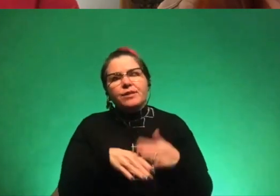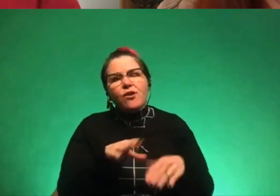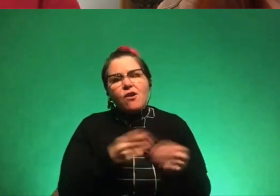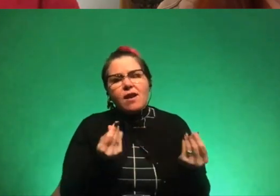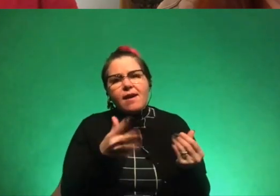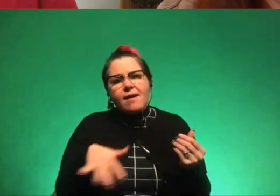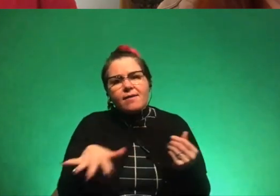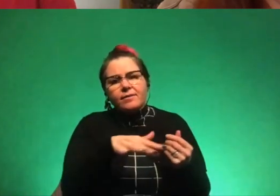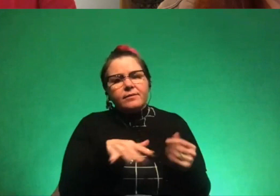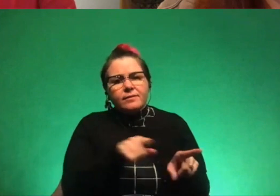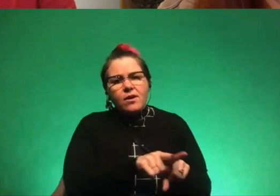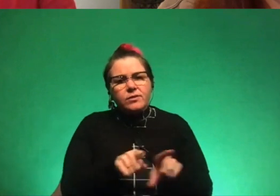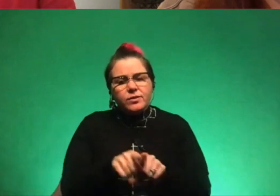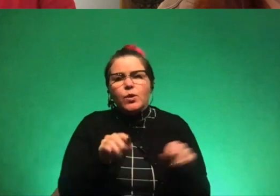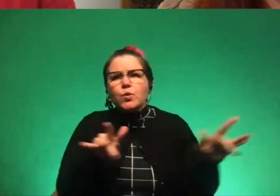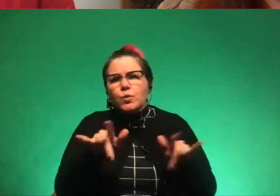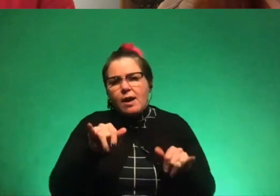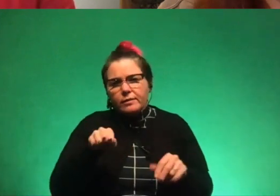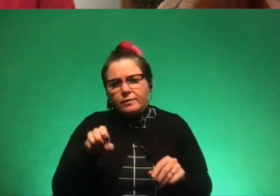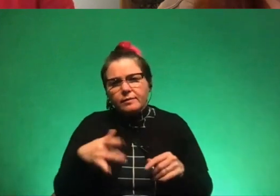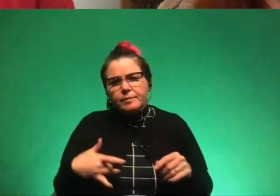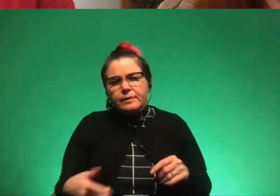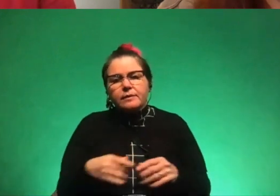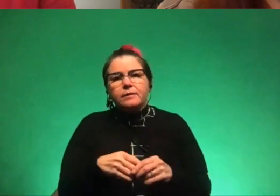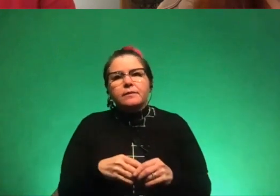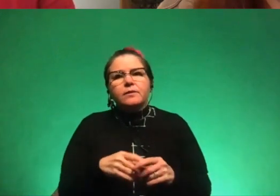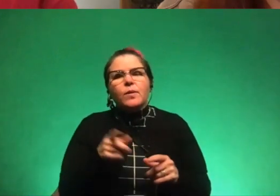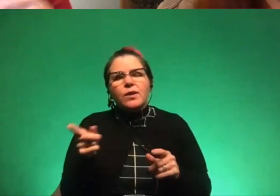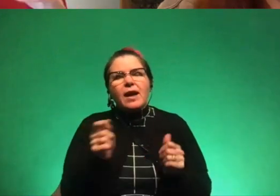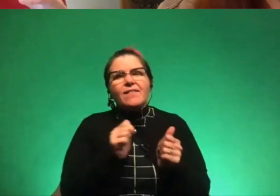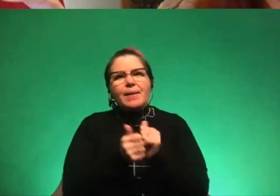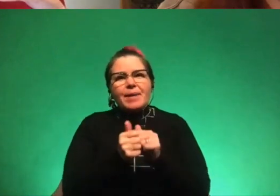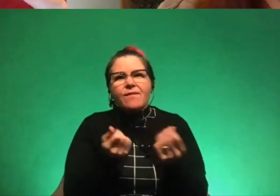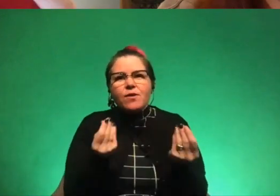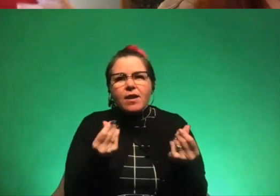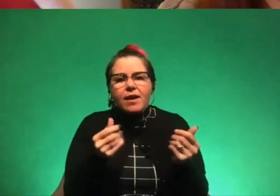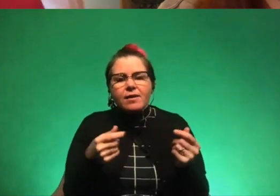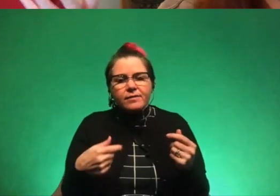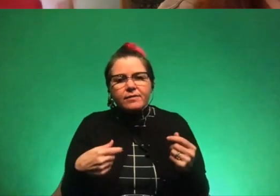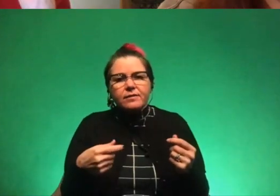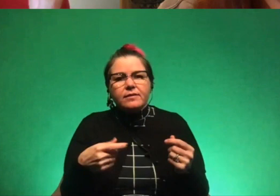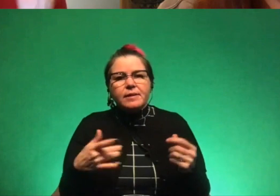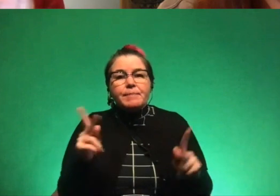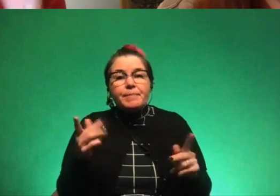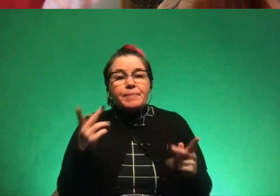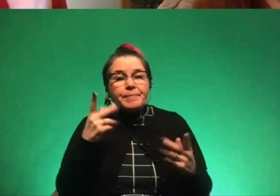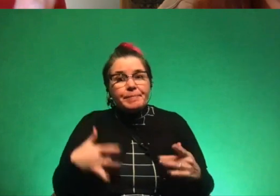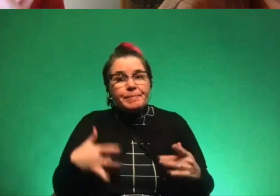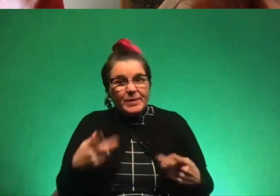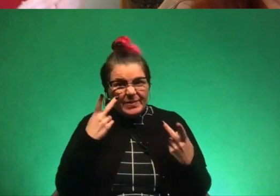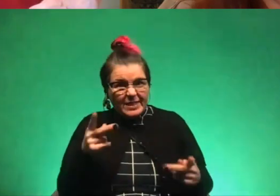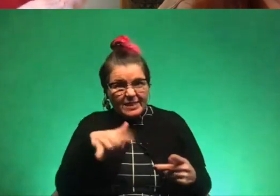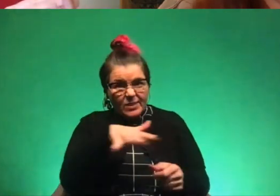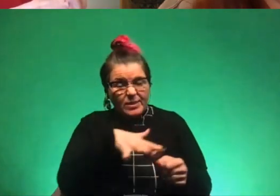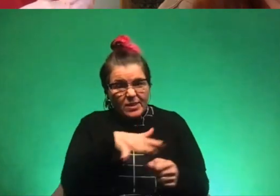well, in the ice-free areas. So we're kind of competing a bit for real estate there. Like people tend to visit these areas and it's a real